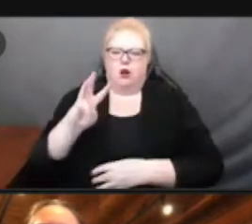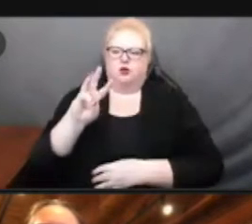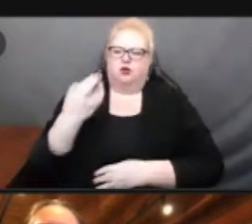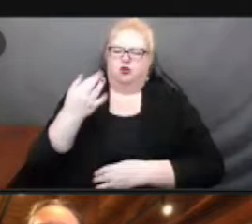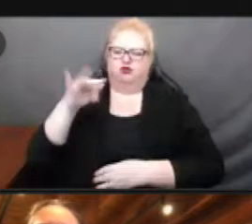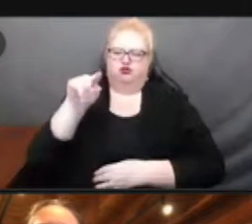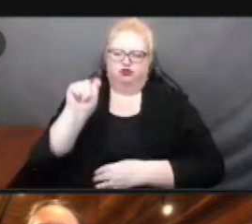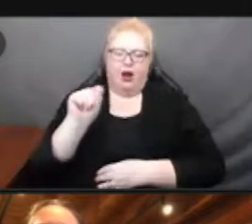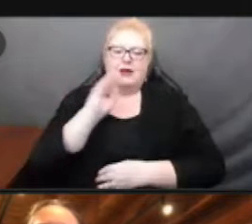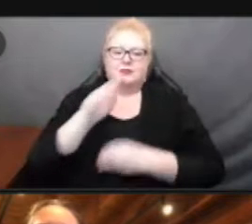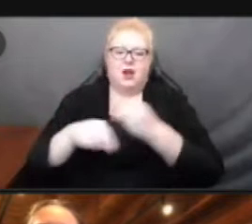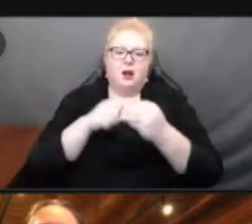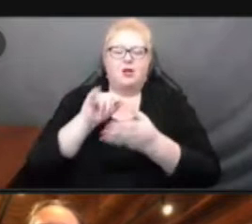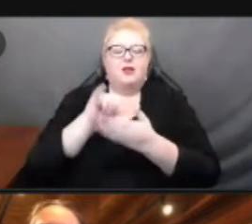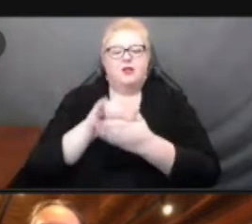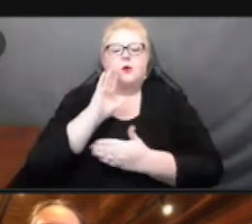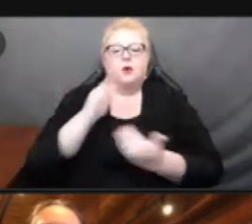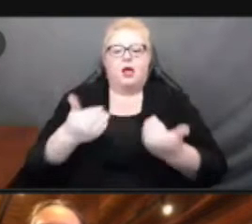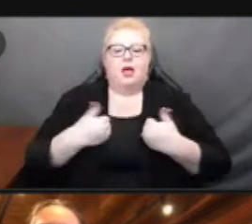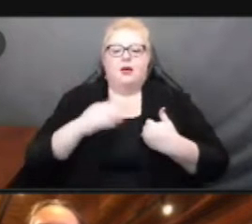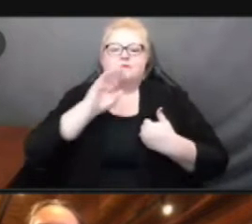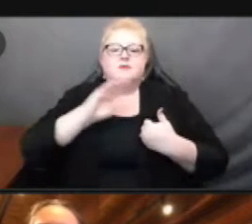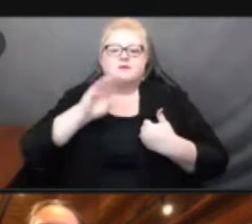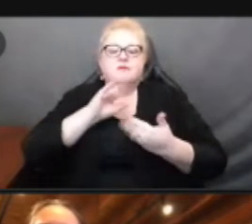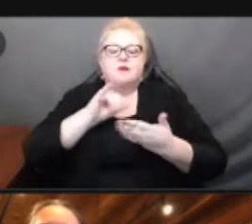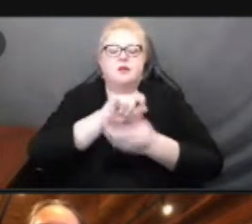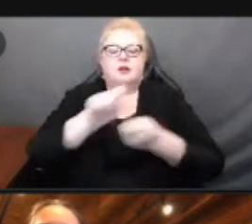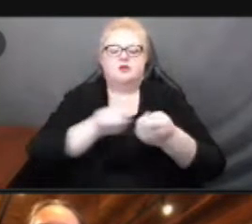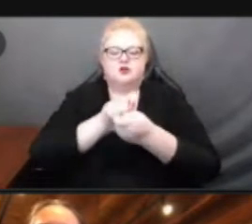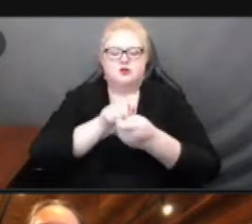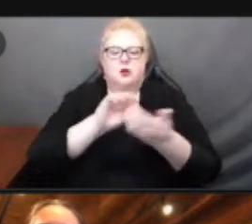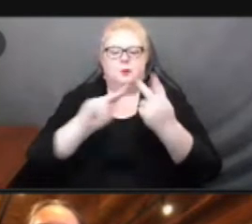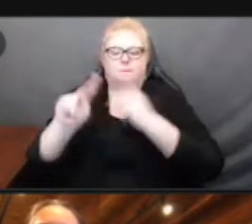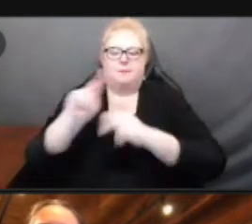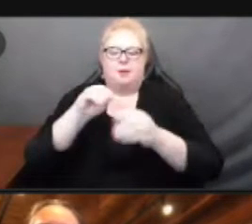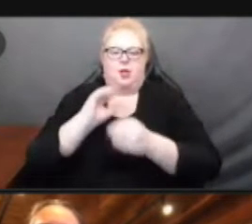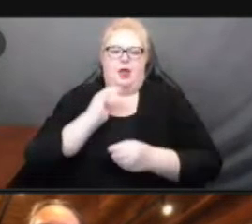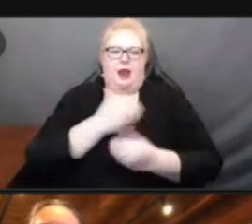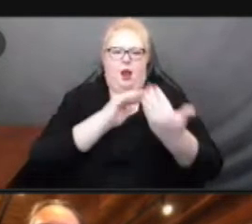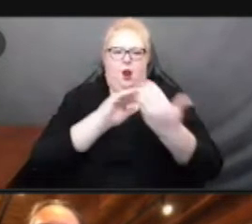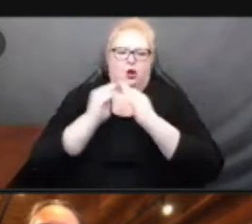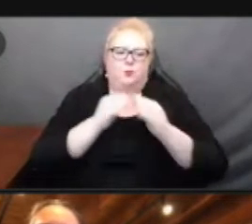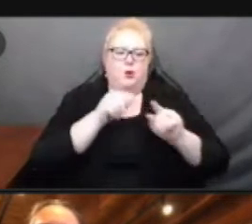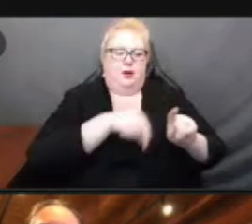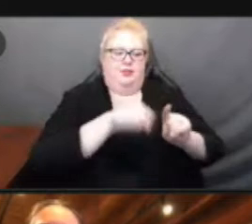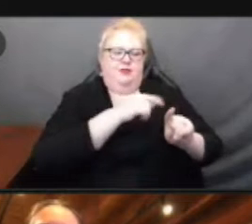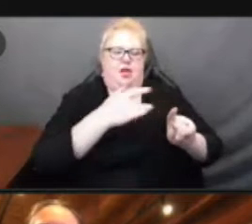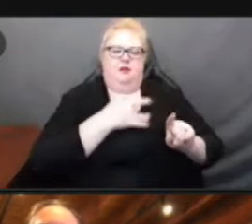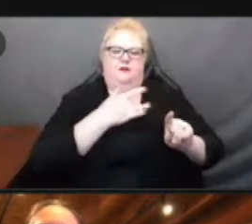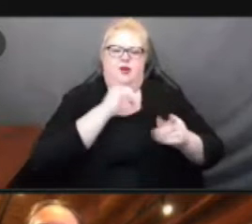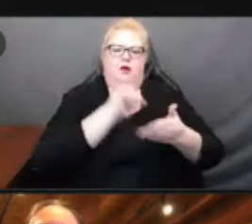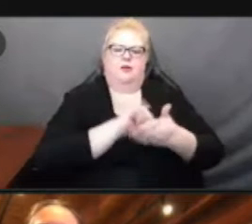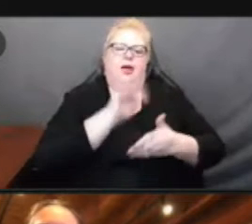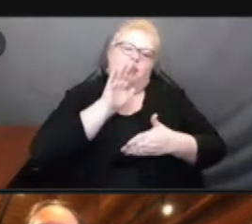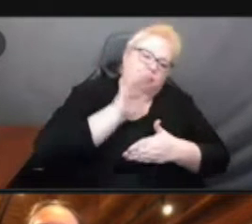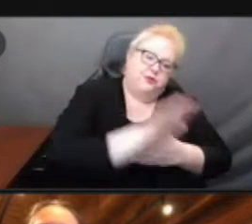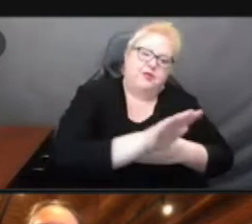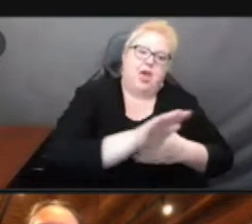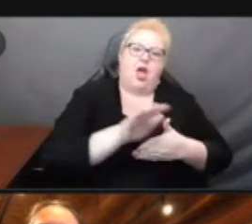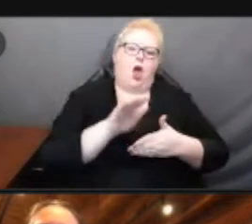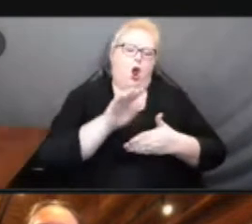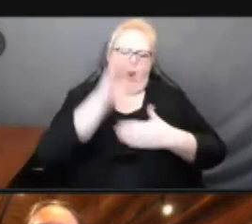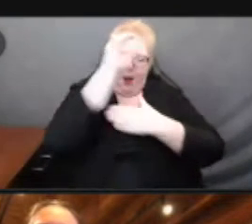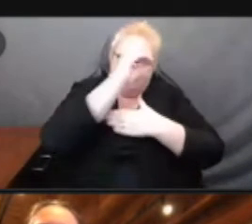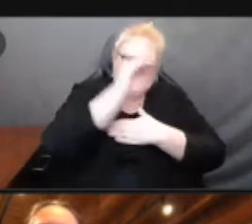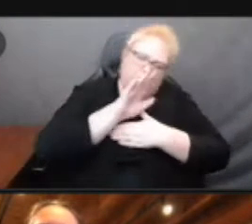the frustration that certain people in our community feel about their message not being given the same weight as the message of